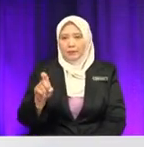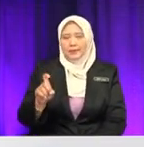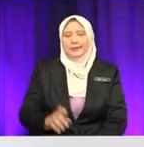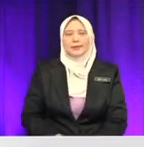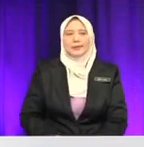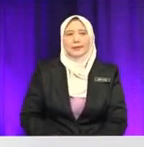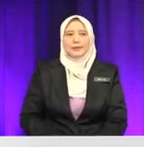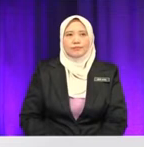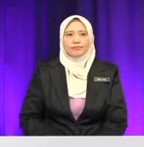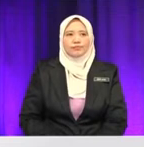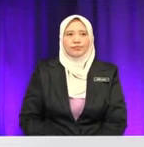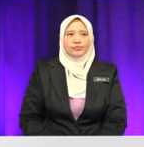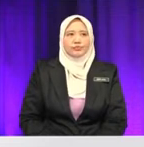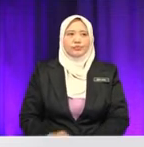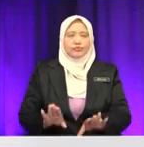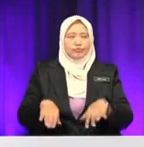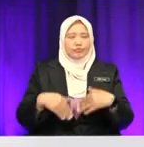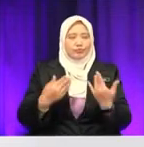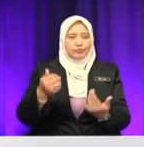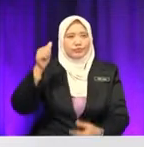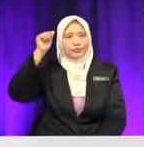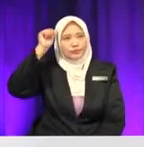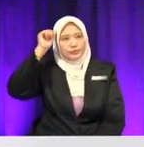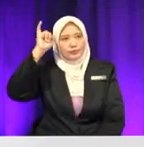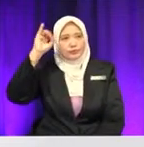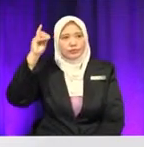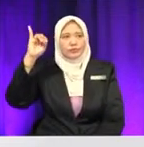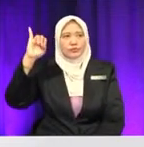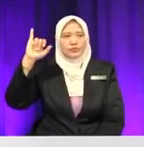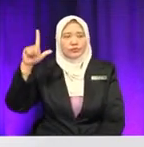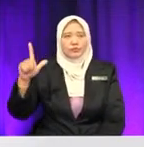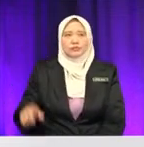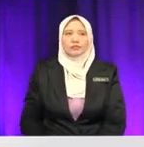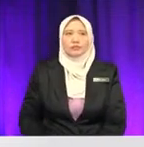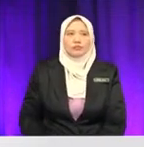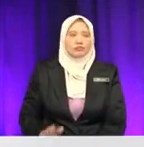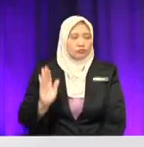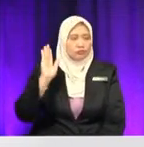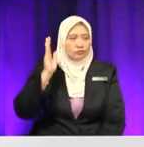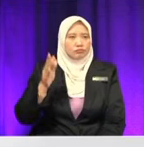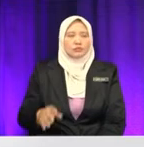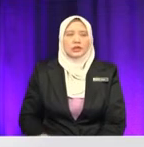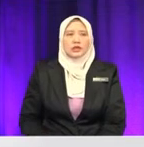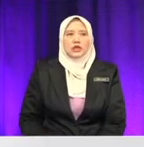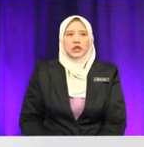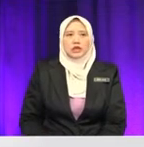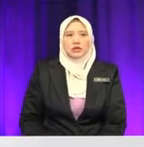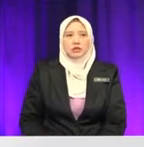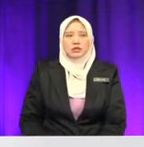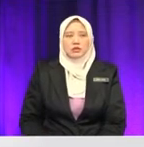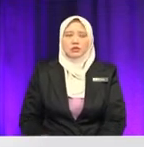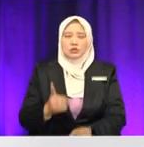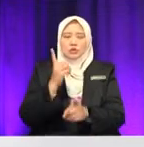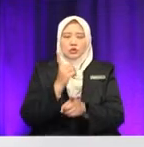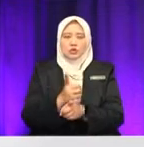Ideal? I could not agree more with you, Faisal, but on my second thought, causes sleeping problem